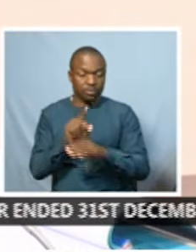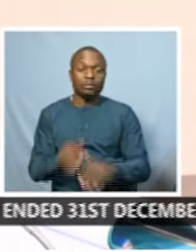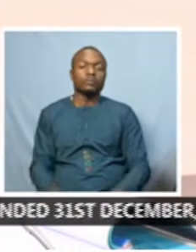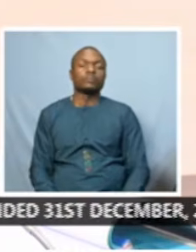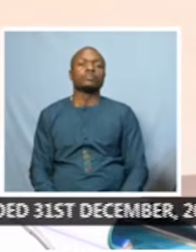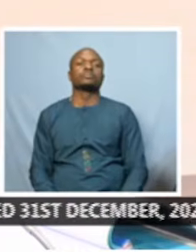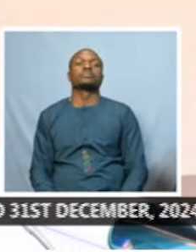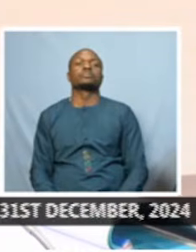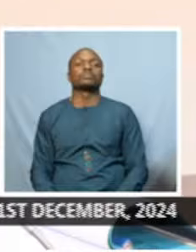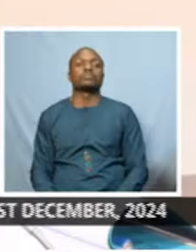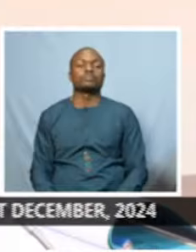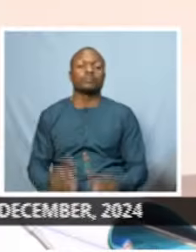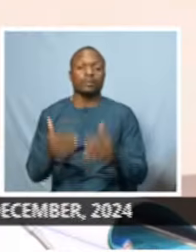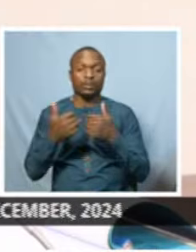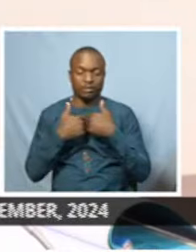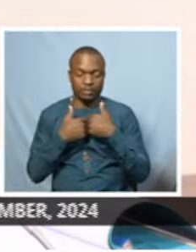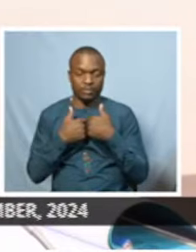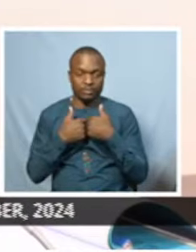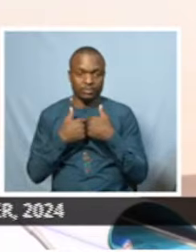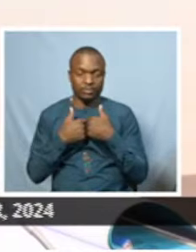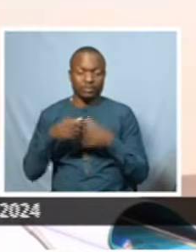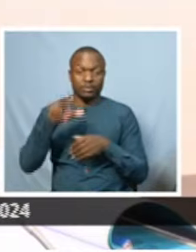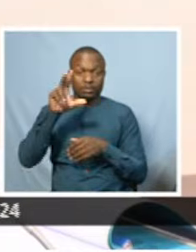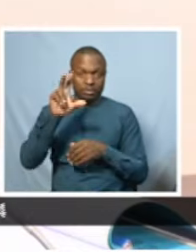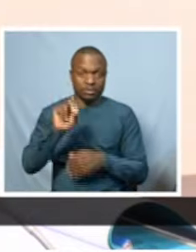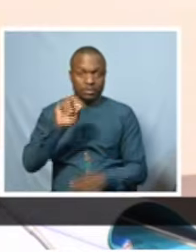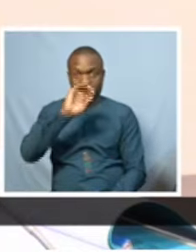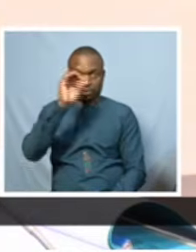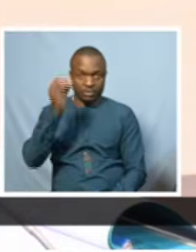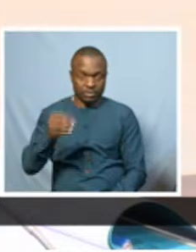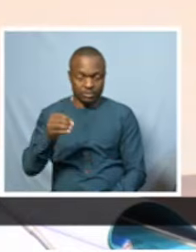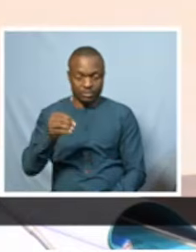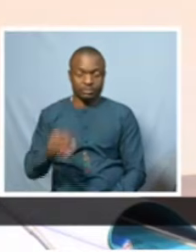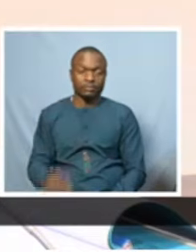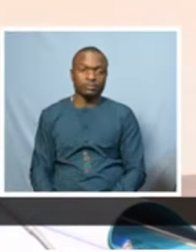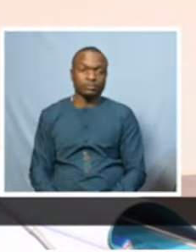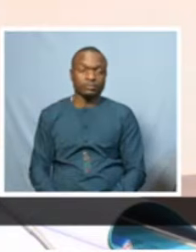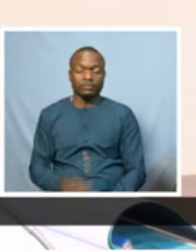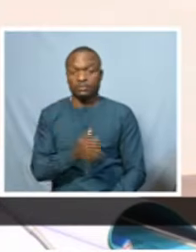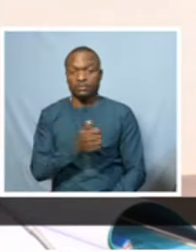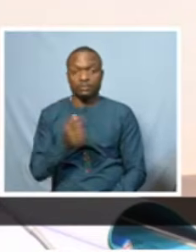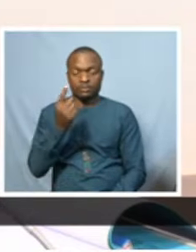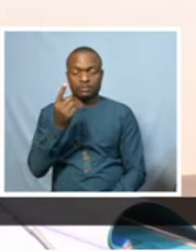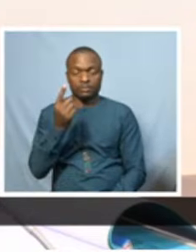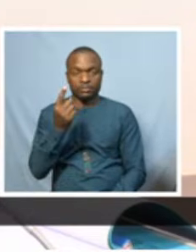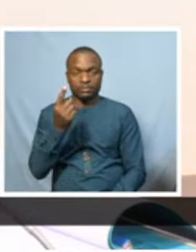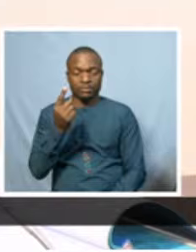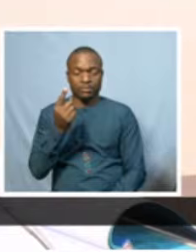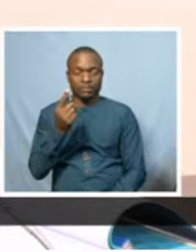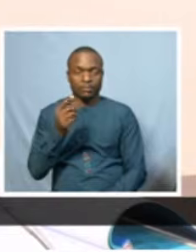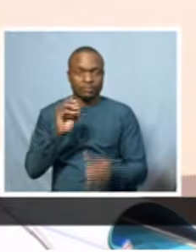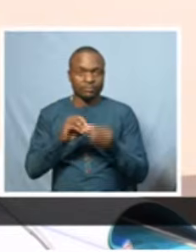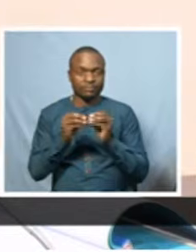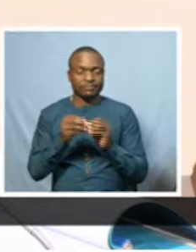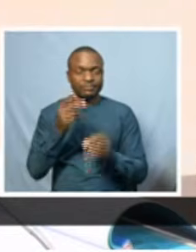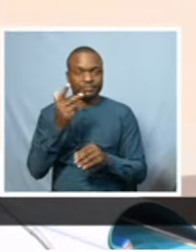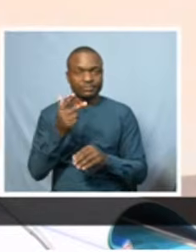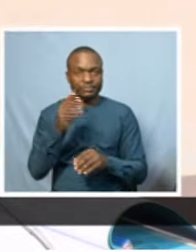a low, Yes, 30%. yes, 30%. The other one on top is number 3